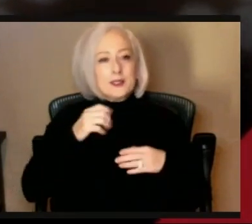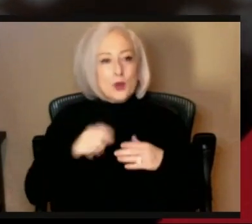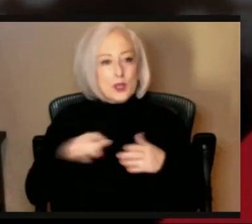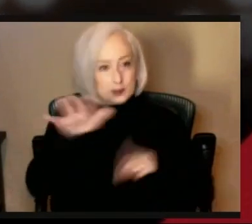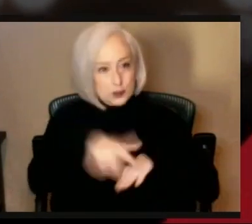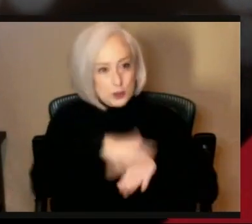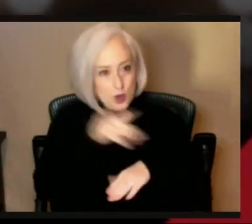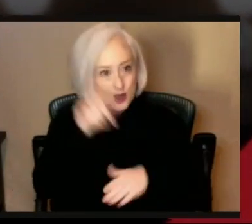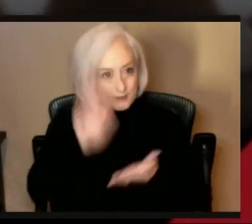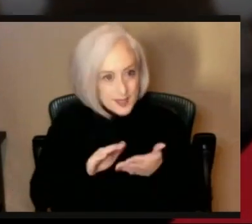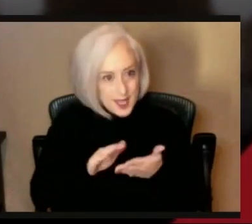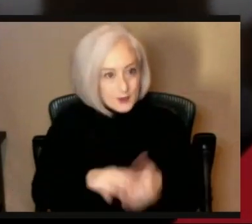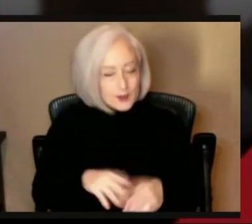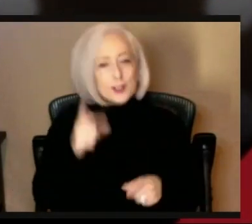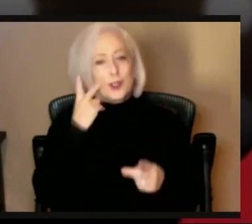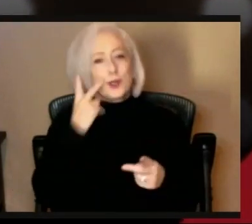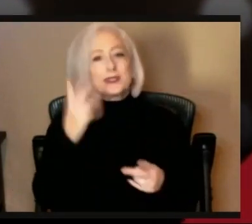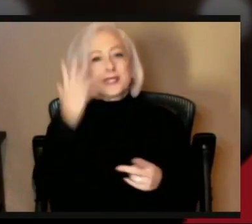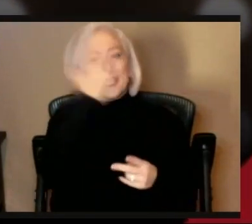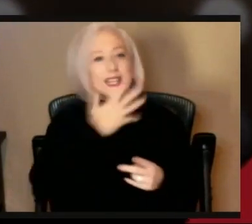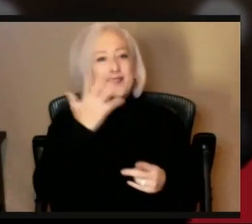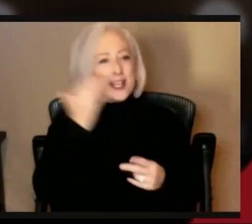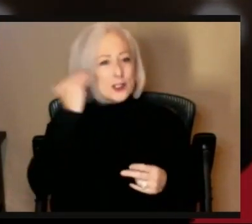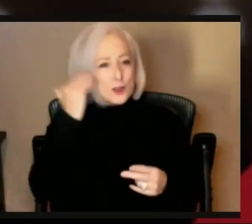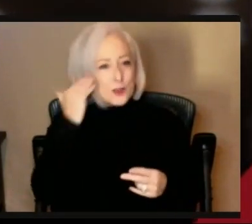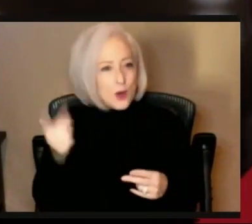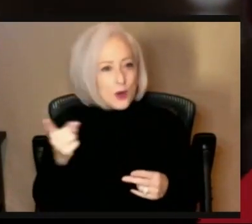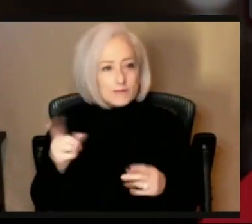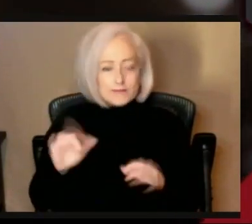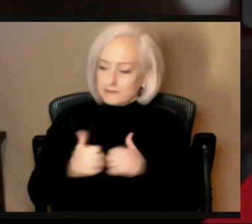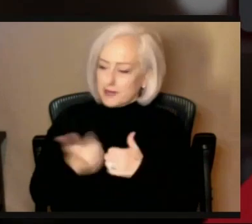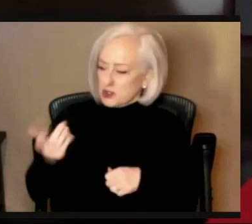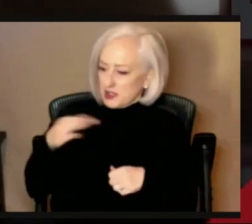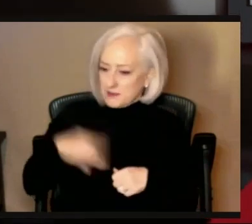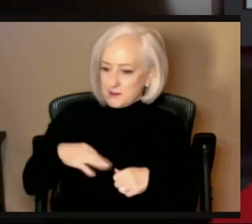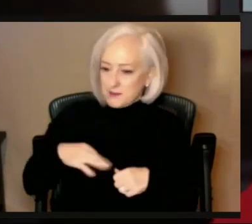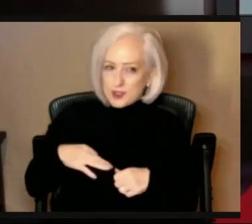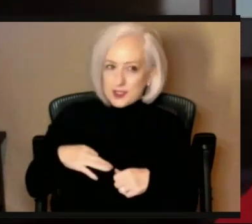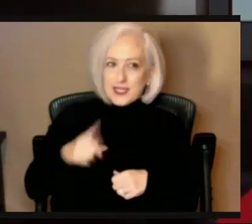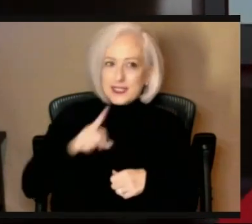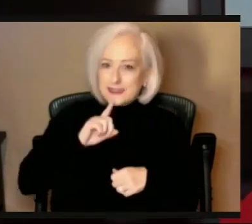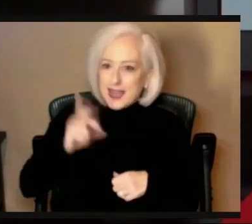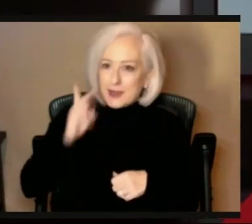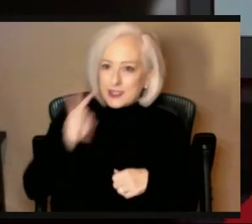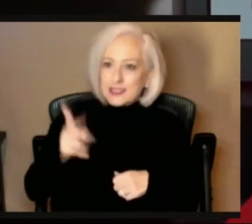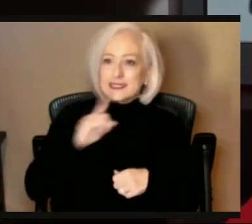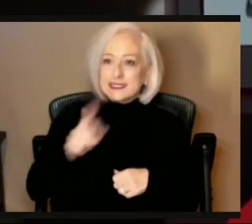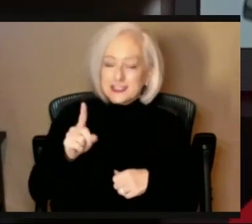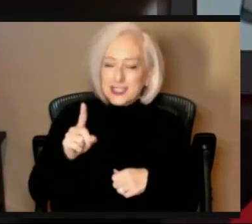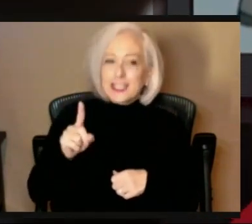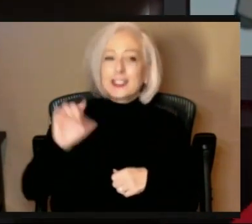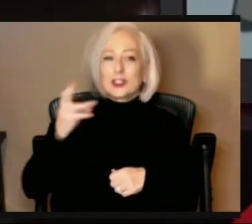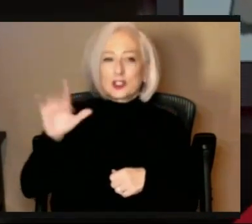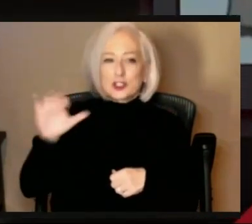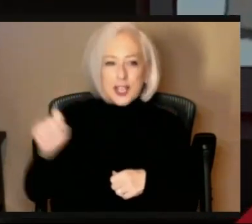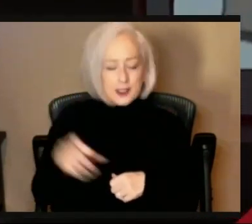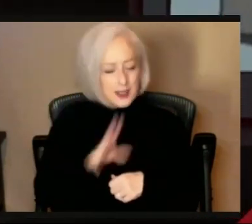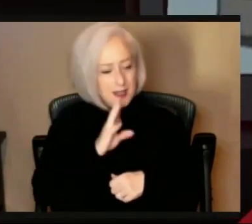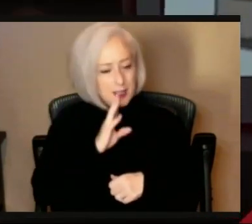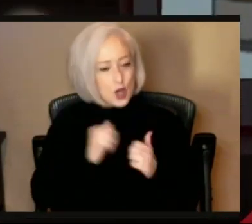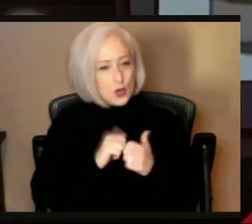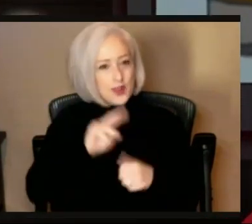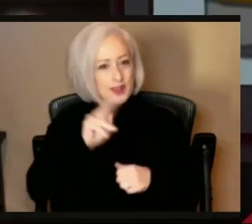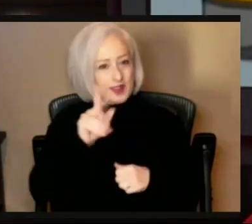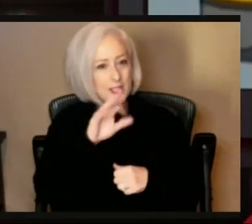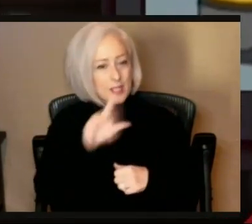face. There's been a lot of complaints already. How did you get a bonus? I definitely see a shadow. I'm in talks with Nickelodeon for a cartoon show. Yeah, I'd